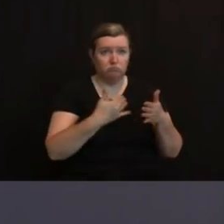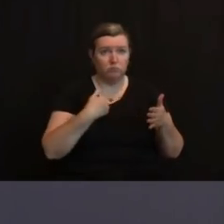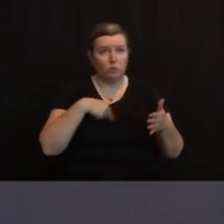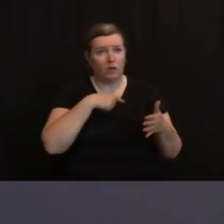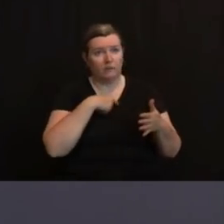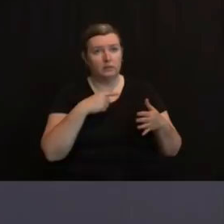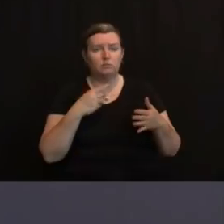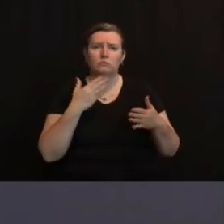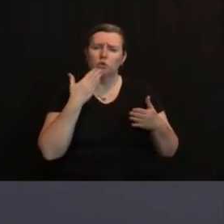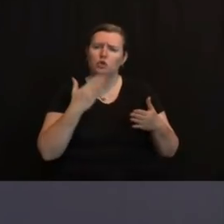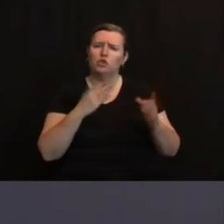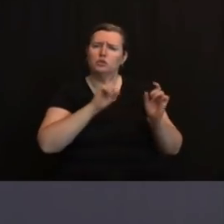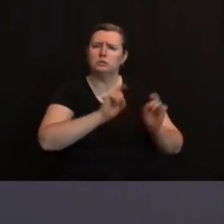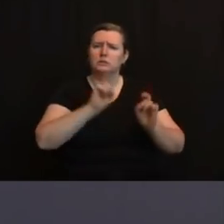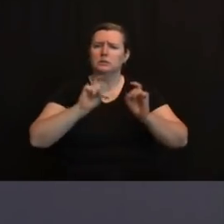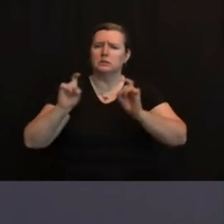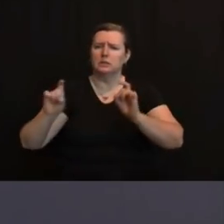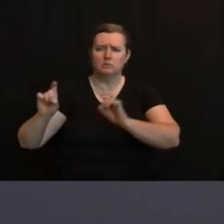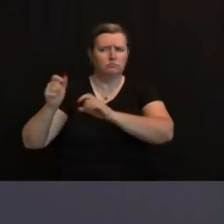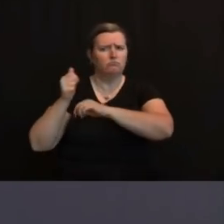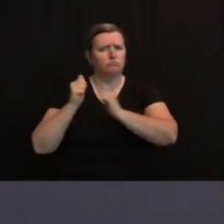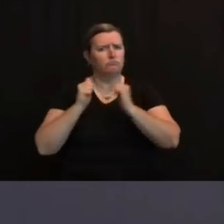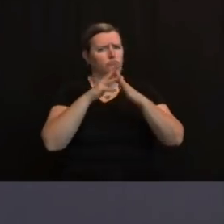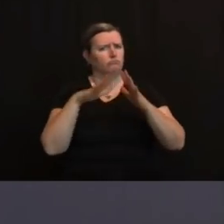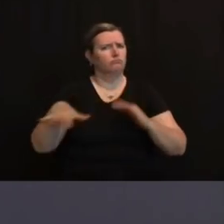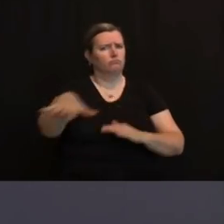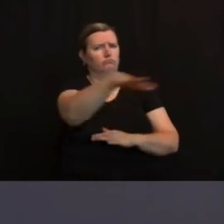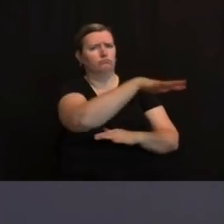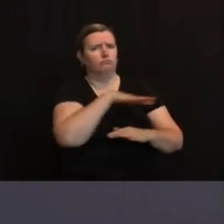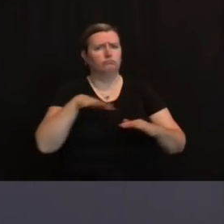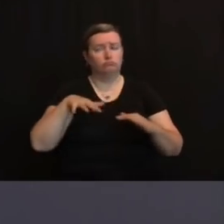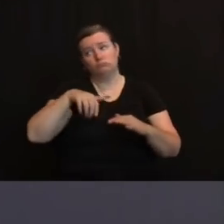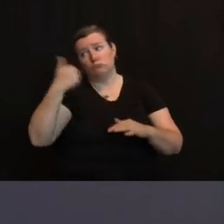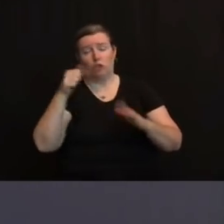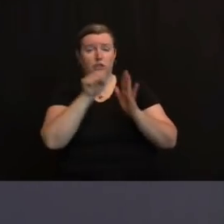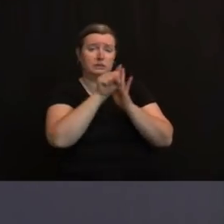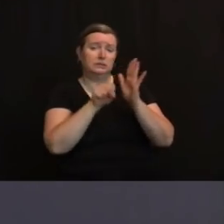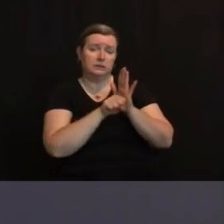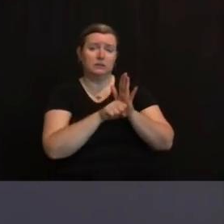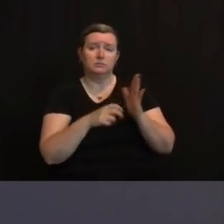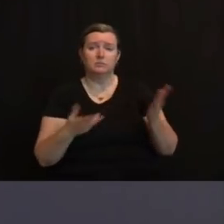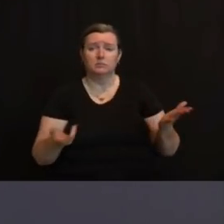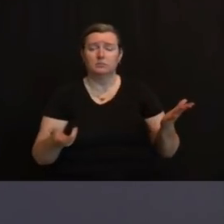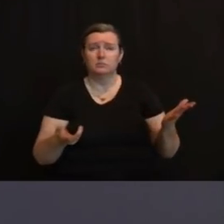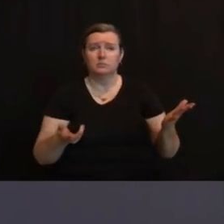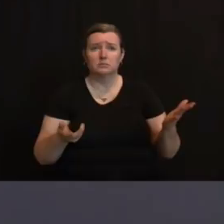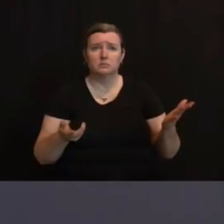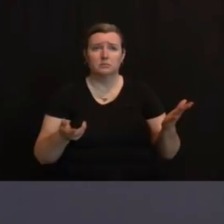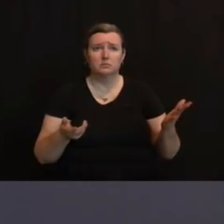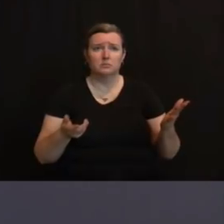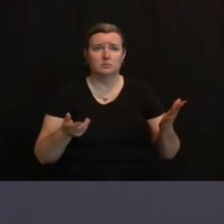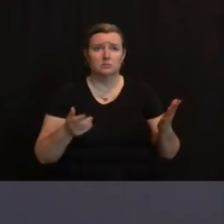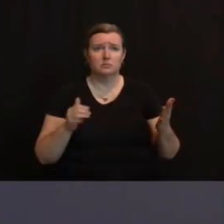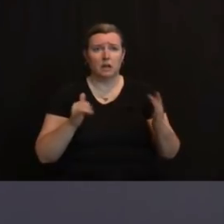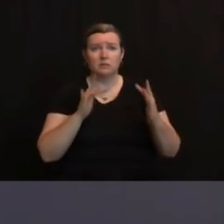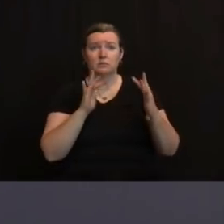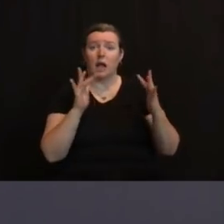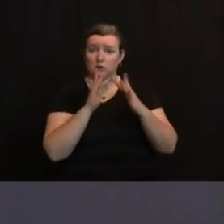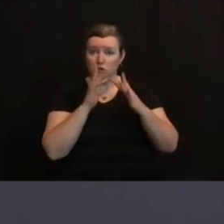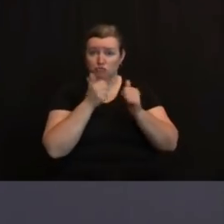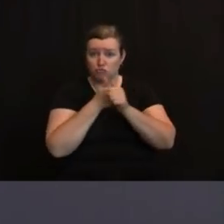this state as any state in America. You heard yesterday, I guess, I'm losing track of days, about contact tracing, which is getting ramped